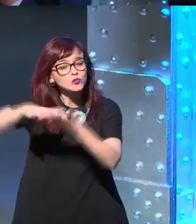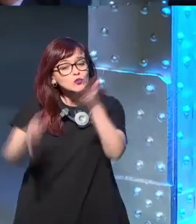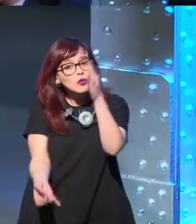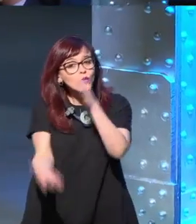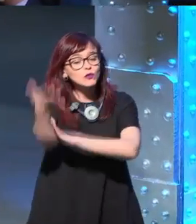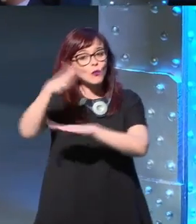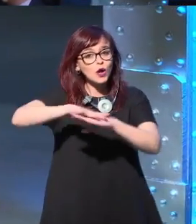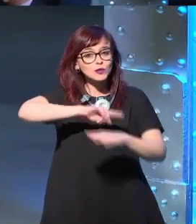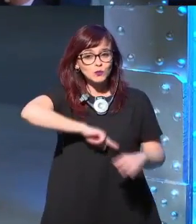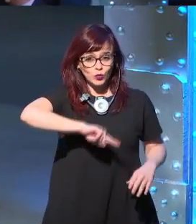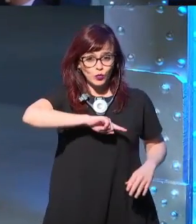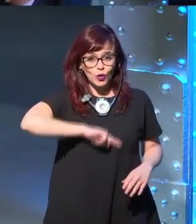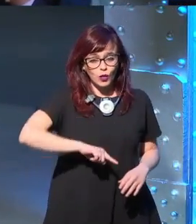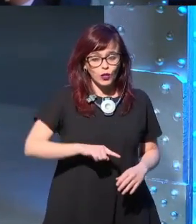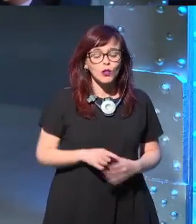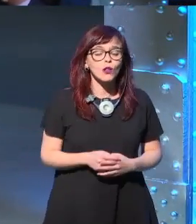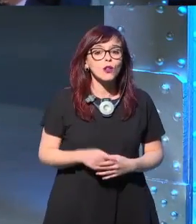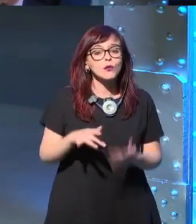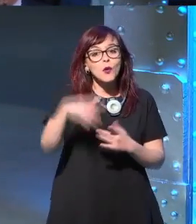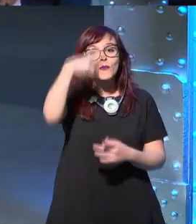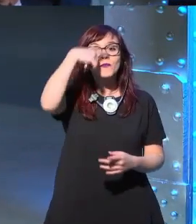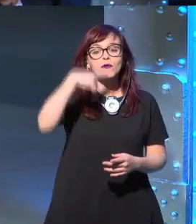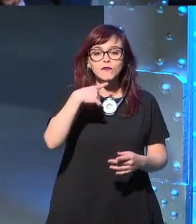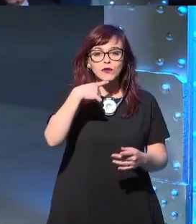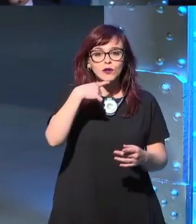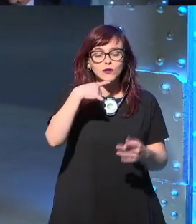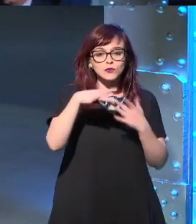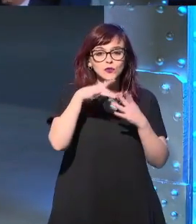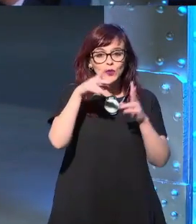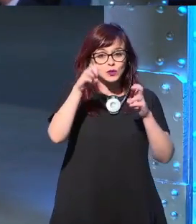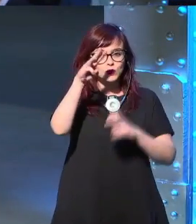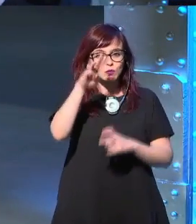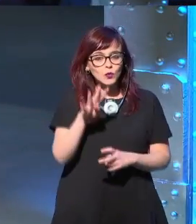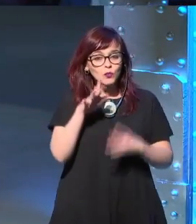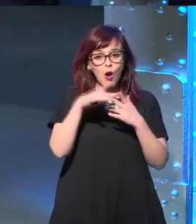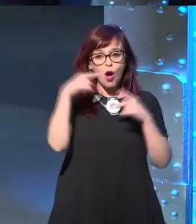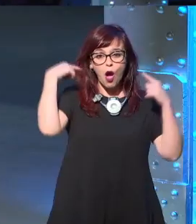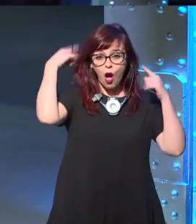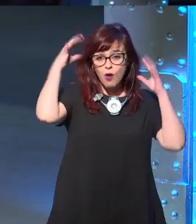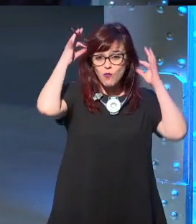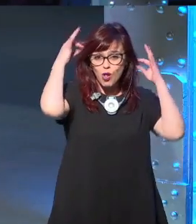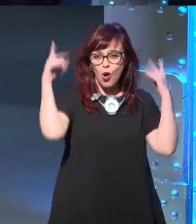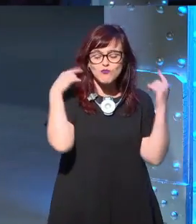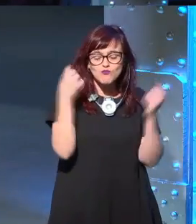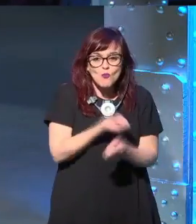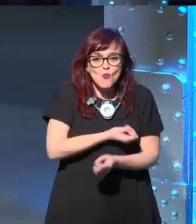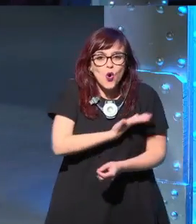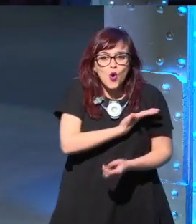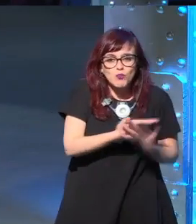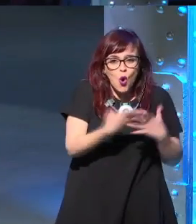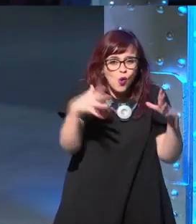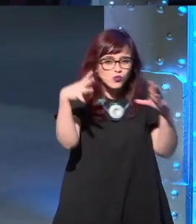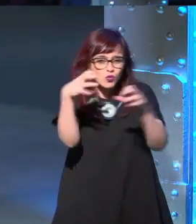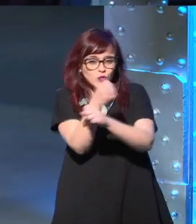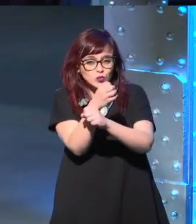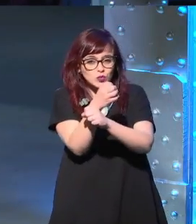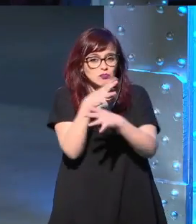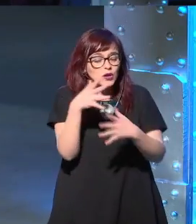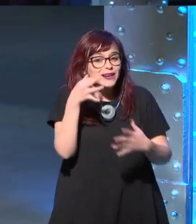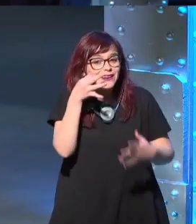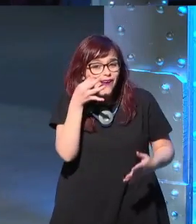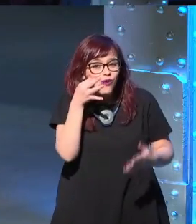in three-quarters profile, beautiful curls of hair, and some emotion, mysterious emotion. But it's not a perfect painting.